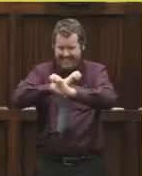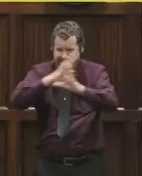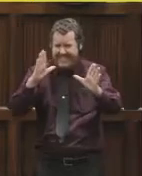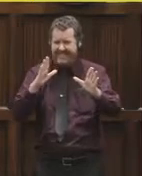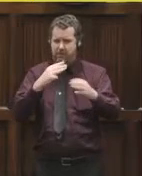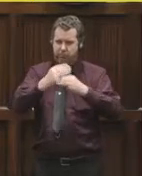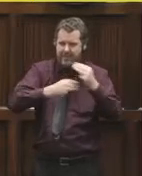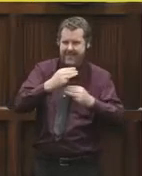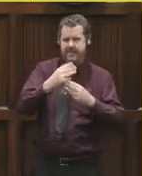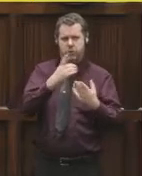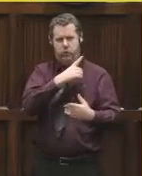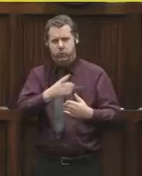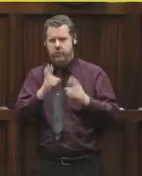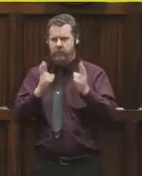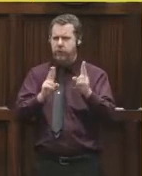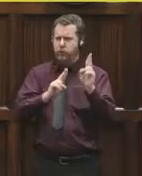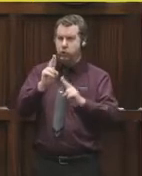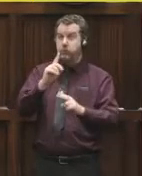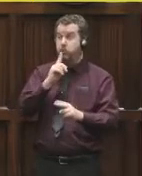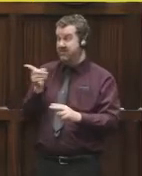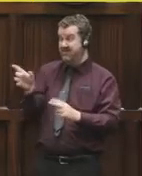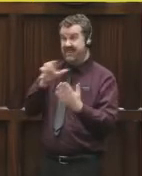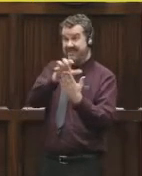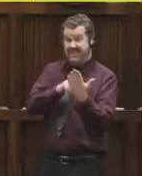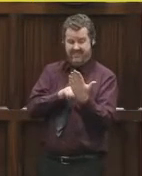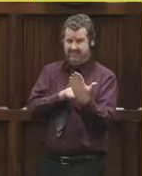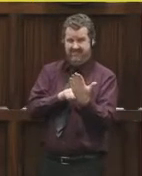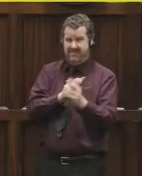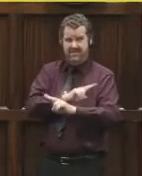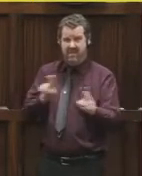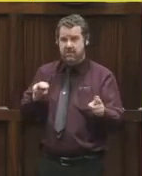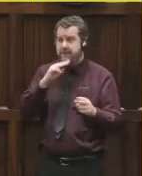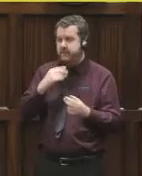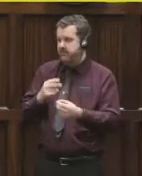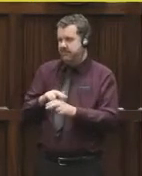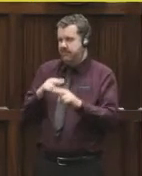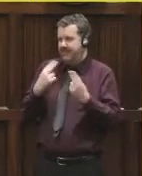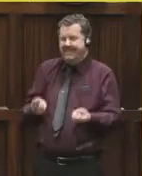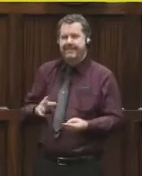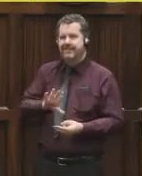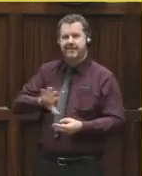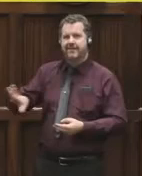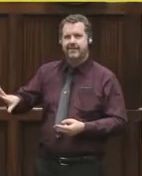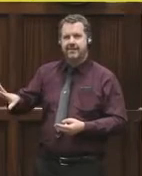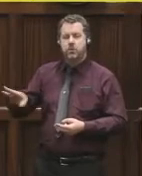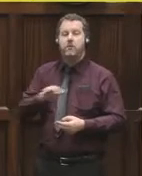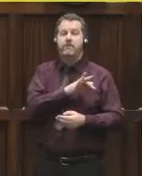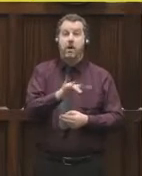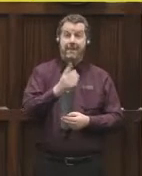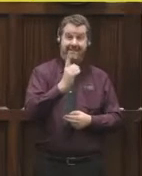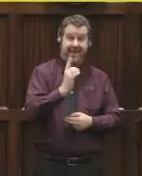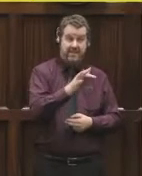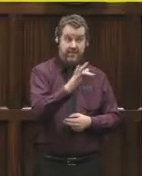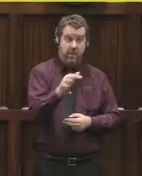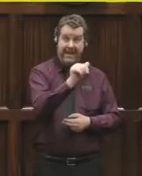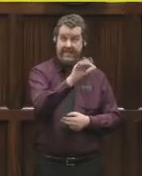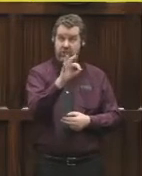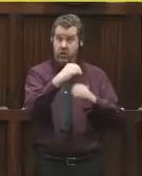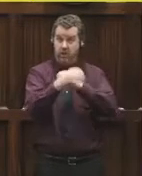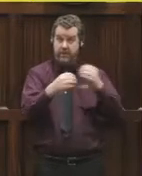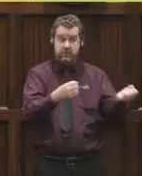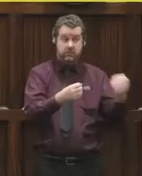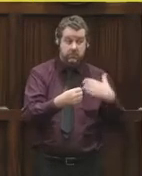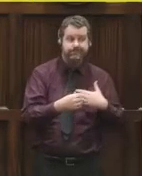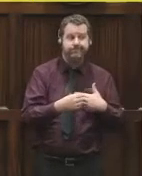a right. This text doesn't do that and is therefore unnecessary. In light of the advice I've received, perhaps,